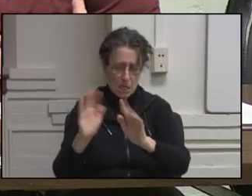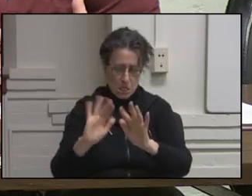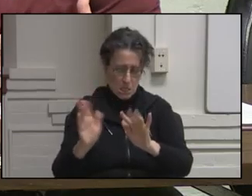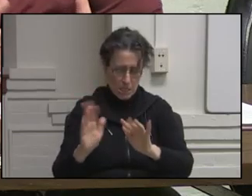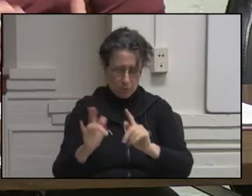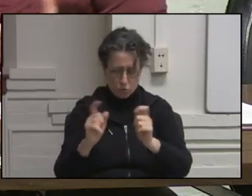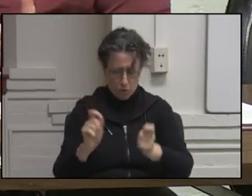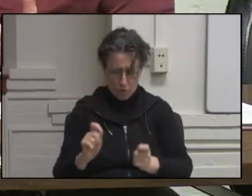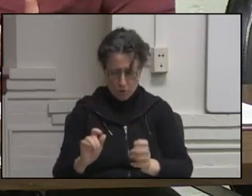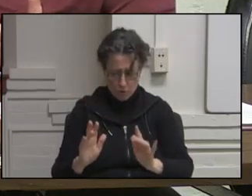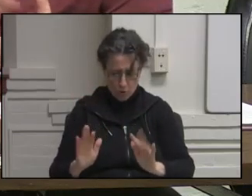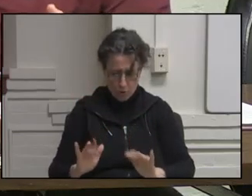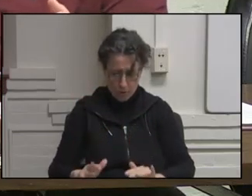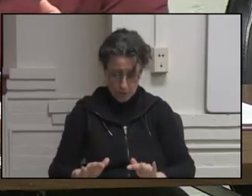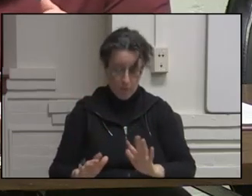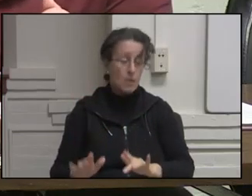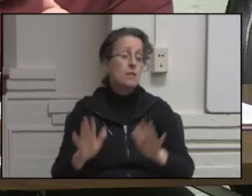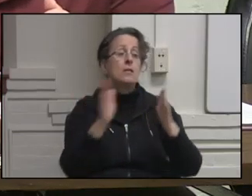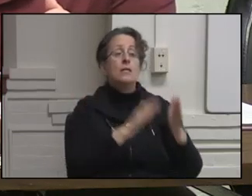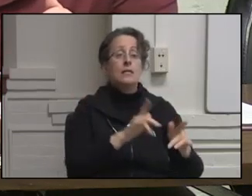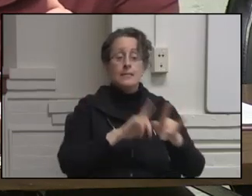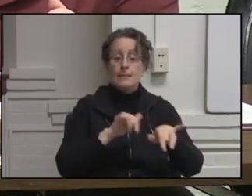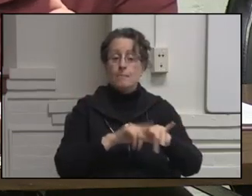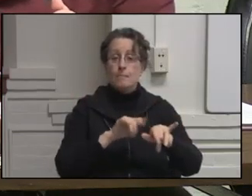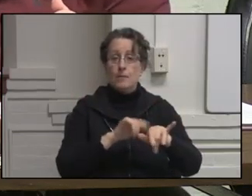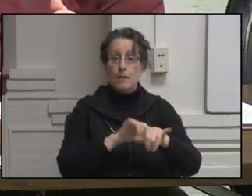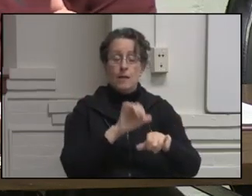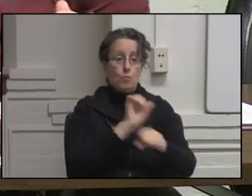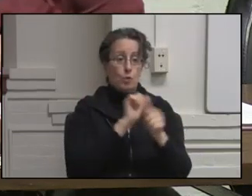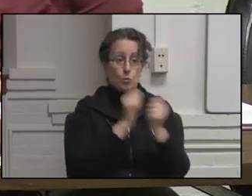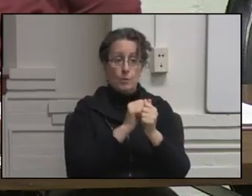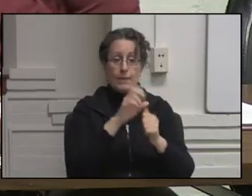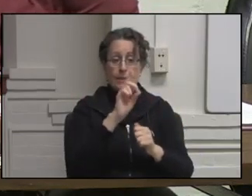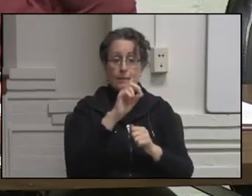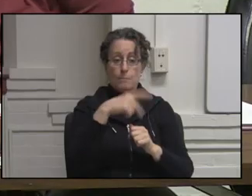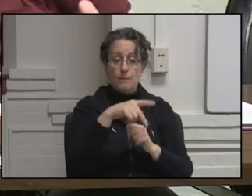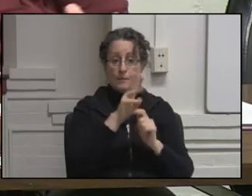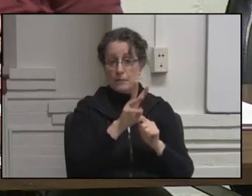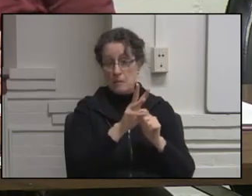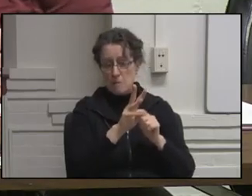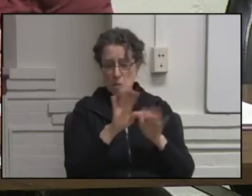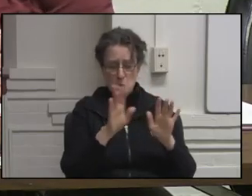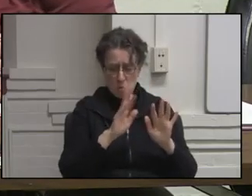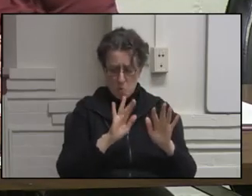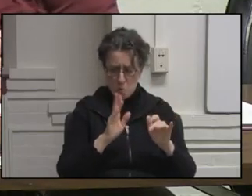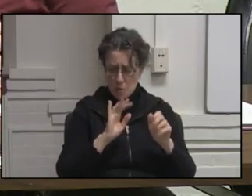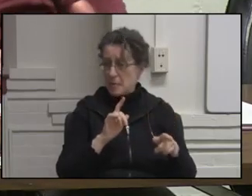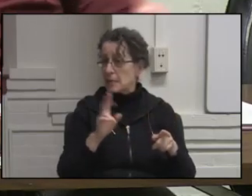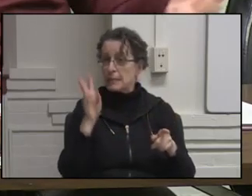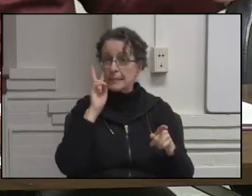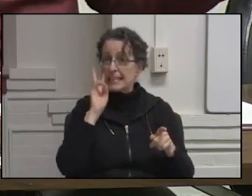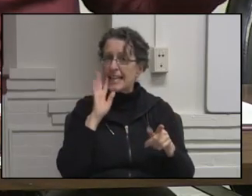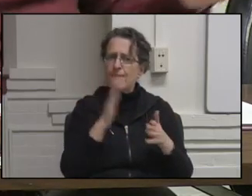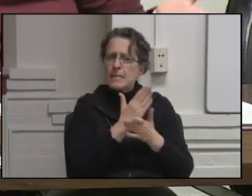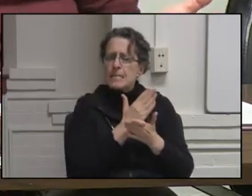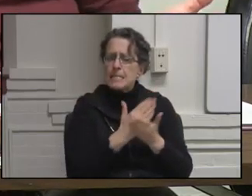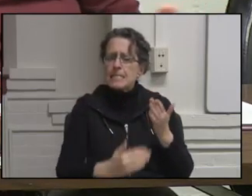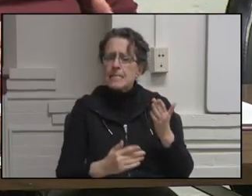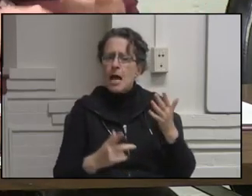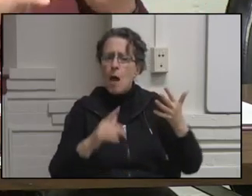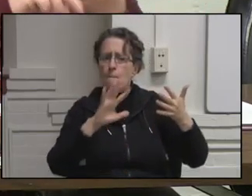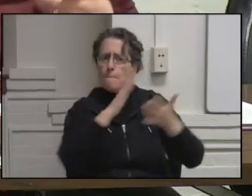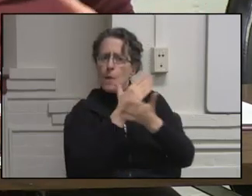work with fellow department on the Department of Public Works to see if there's a couple of projects that we can pull